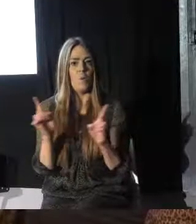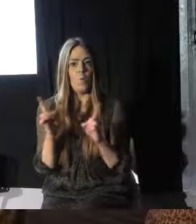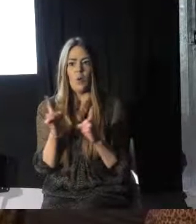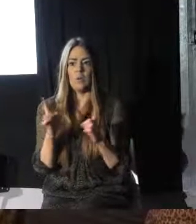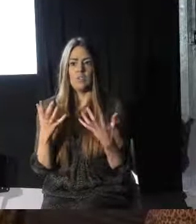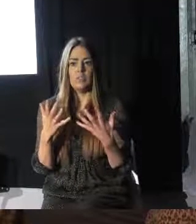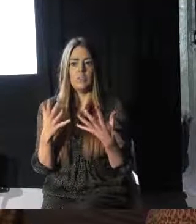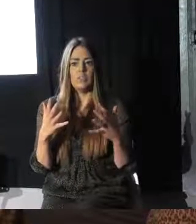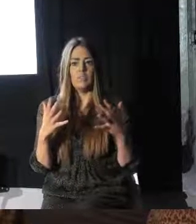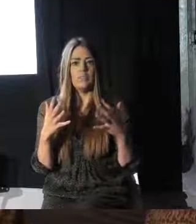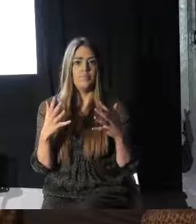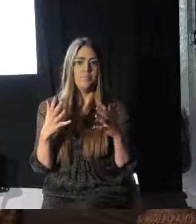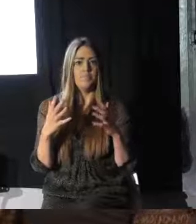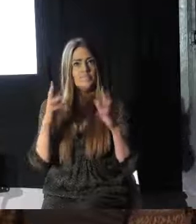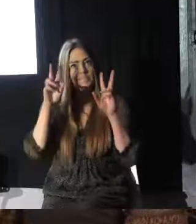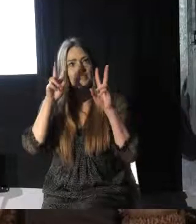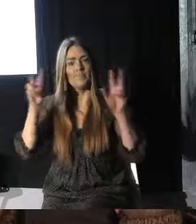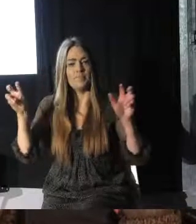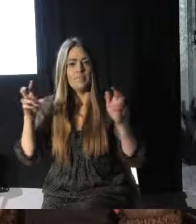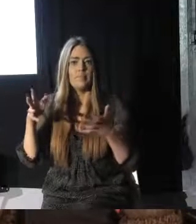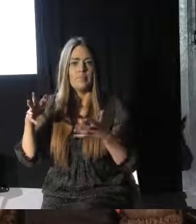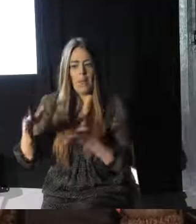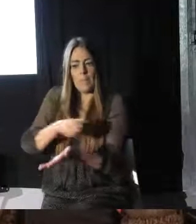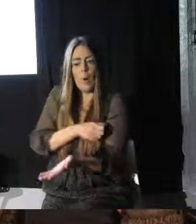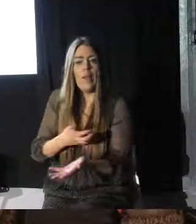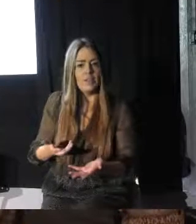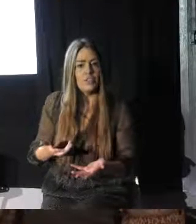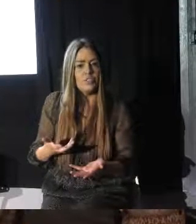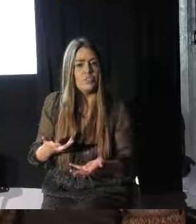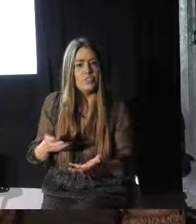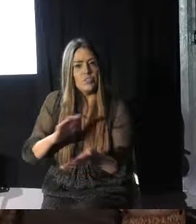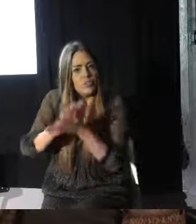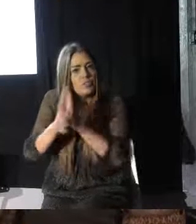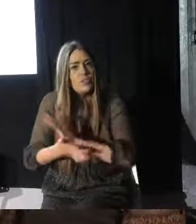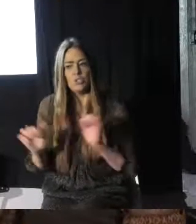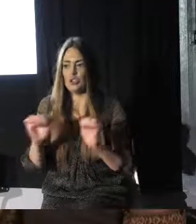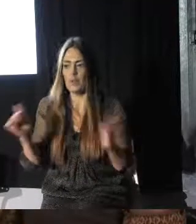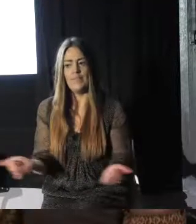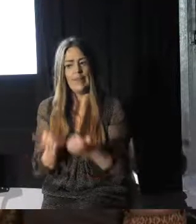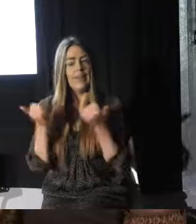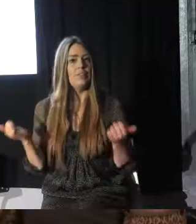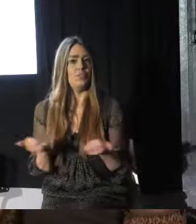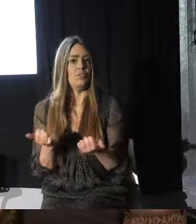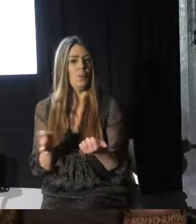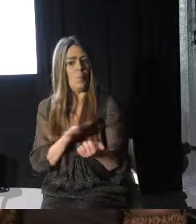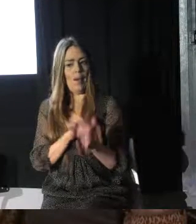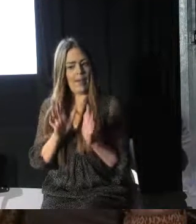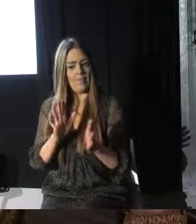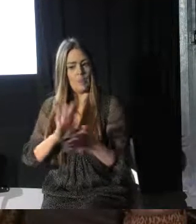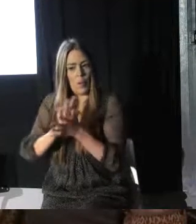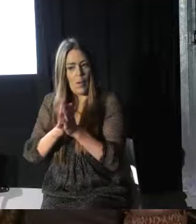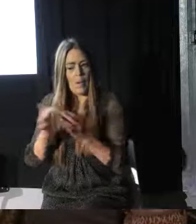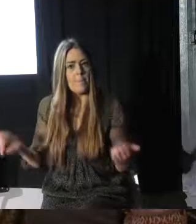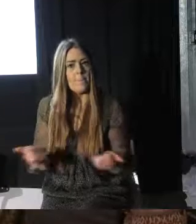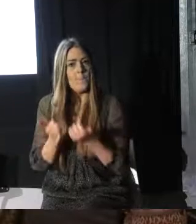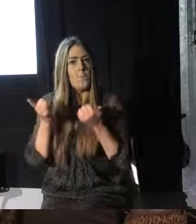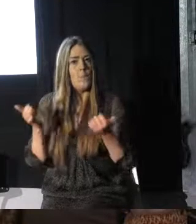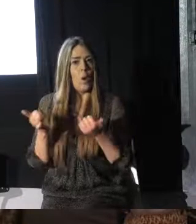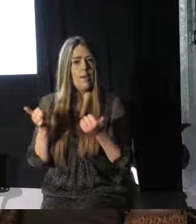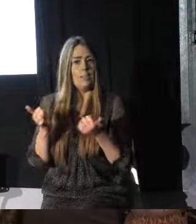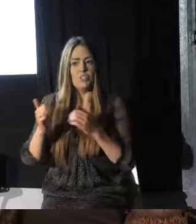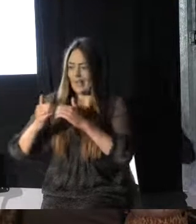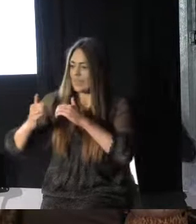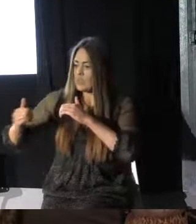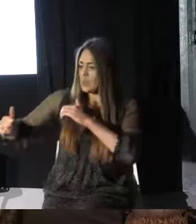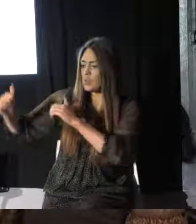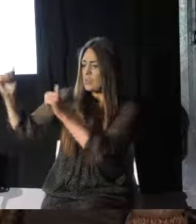calls monohumanism, to abolish. That work of abolition is not over, because we need to abolish exclusionary